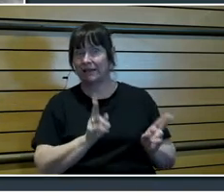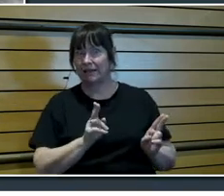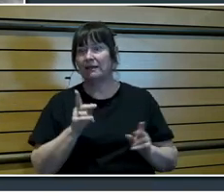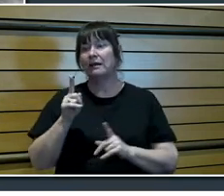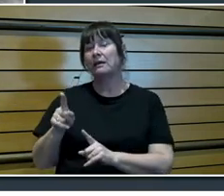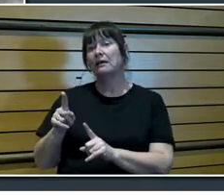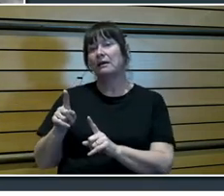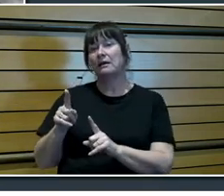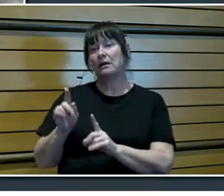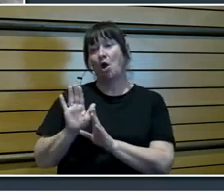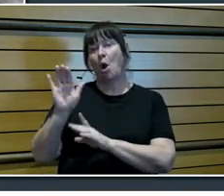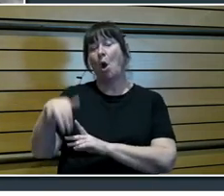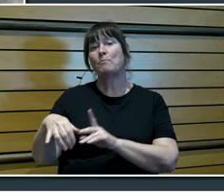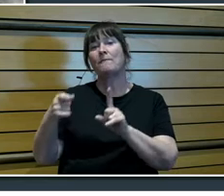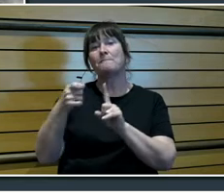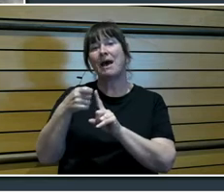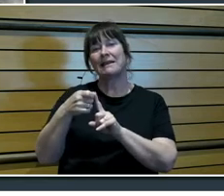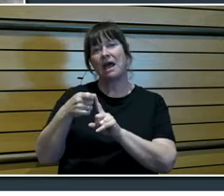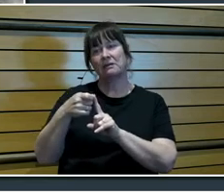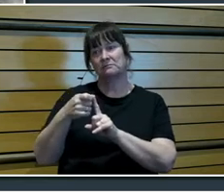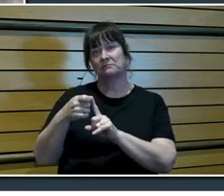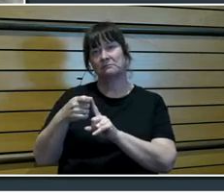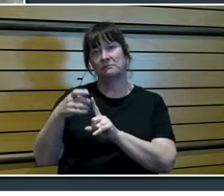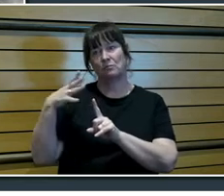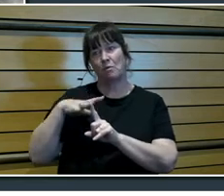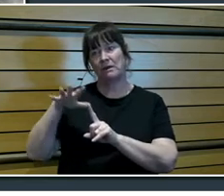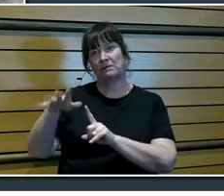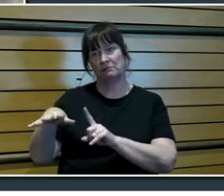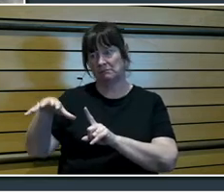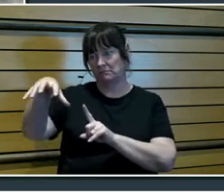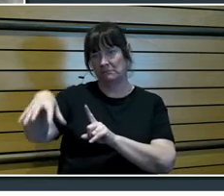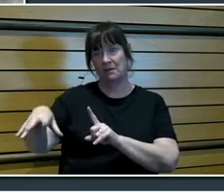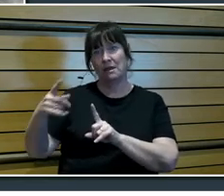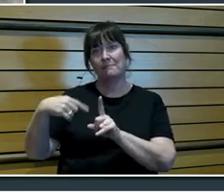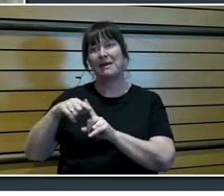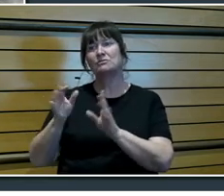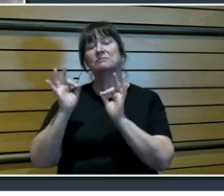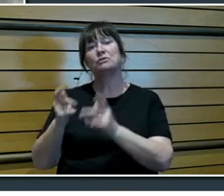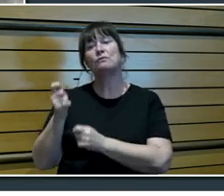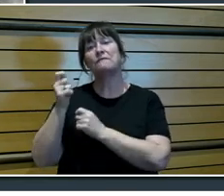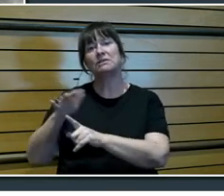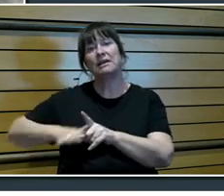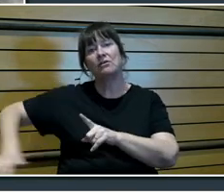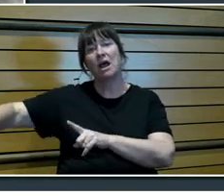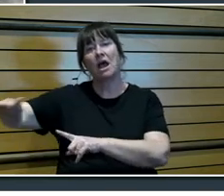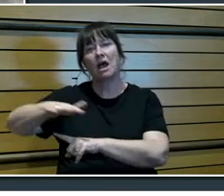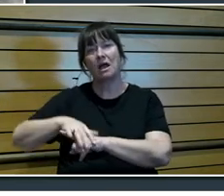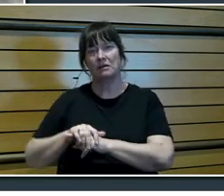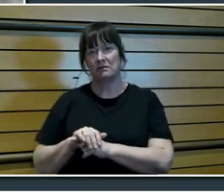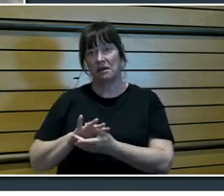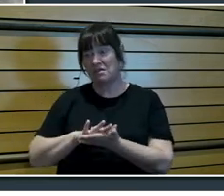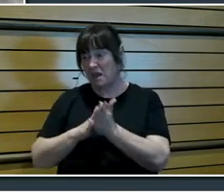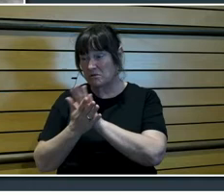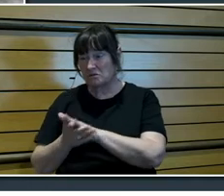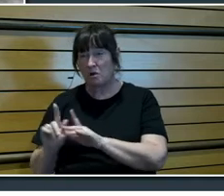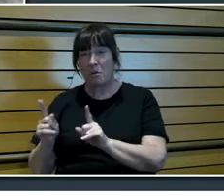and her kaitiaki son Morimori, and a special fishing spot for the Tarihā whānau, was destroyed for harbour